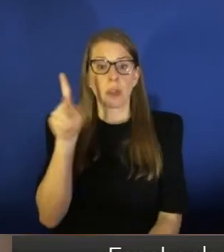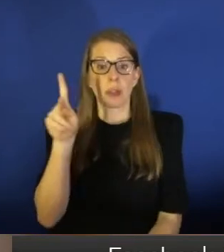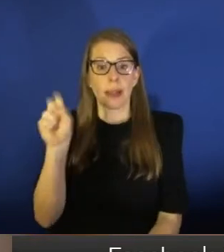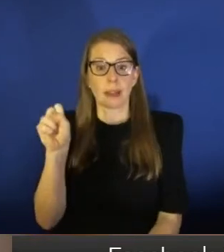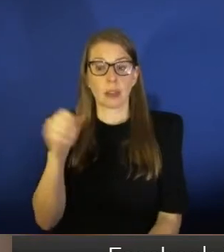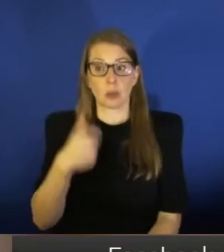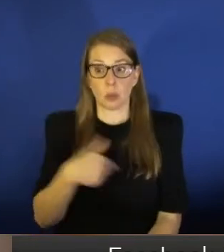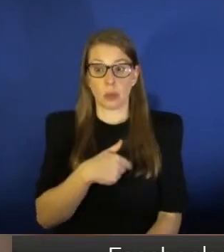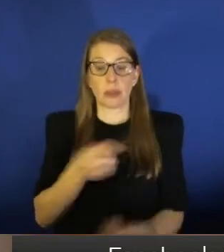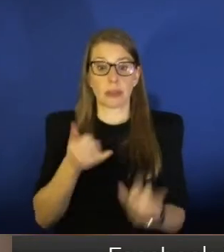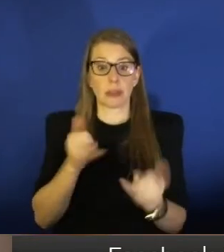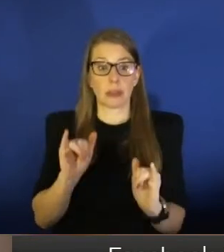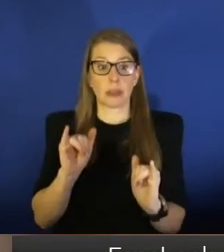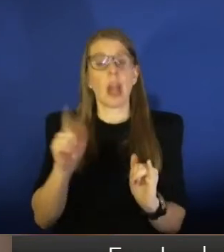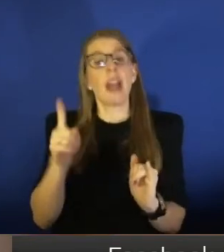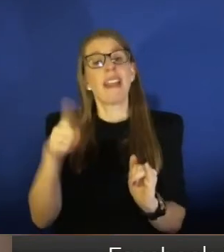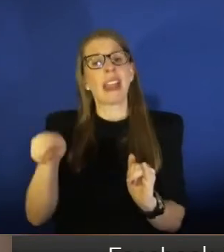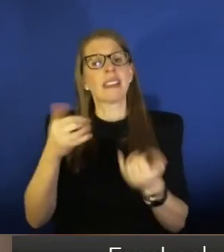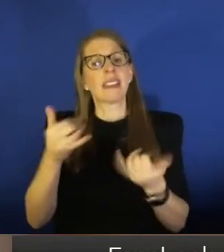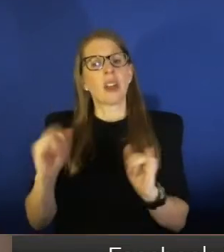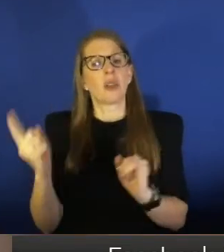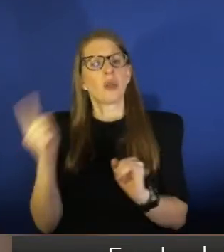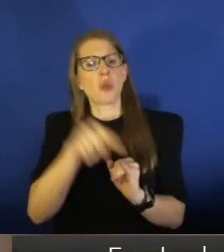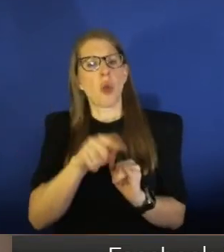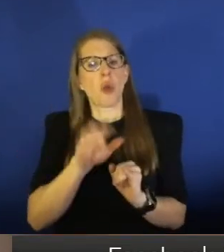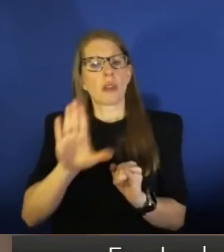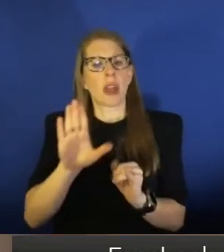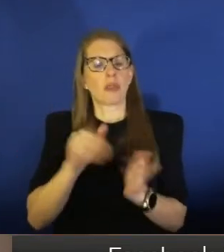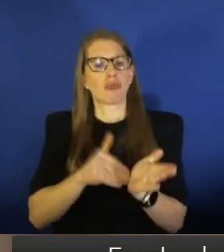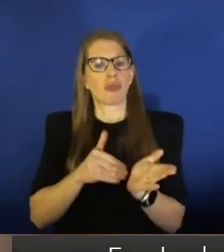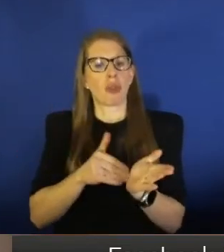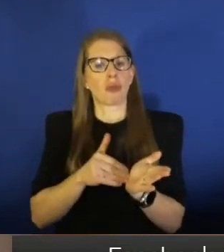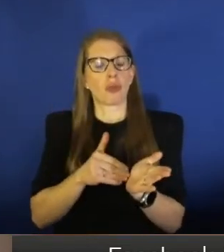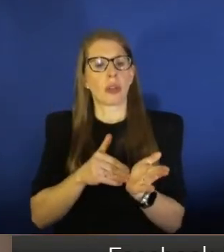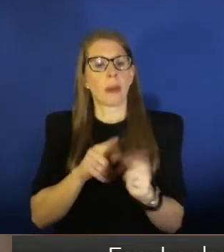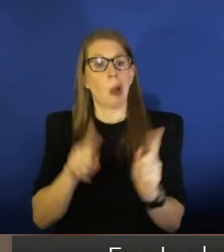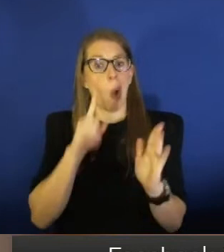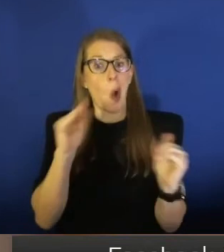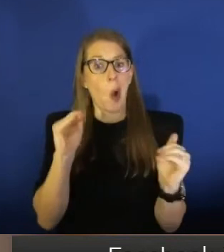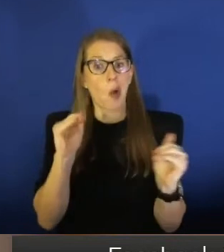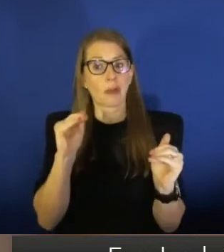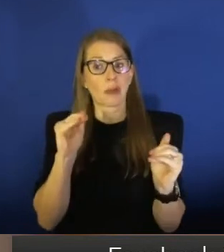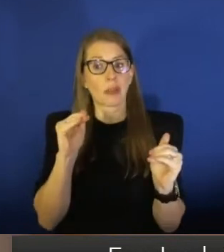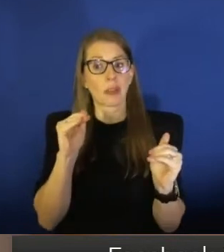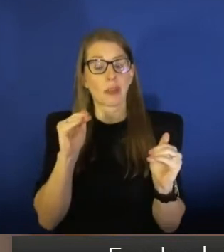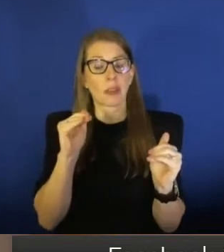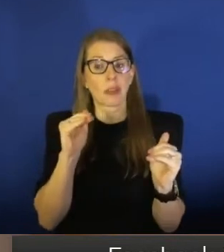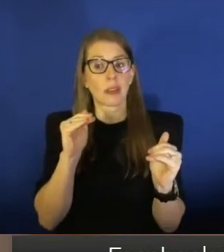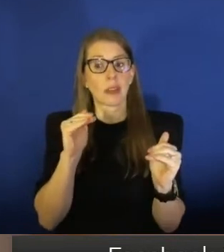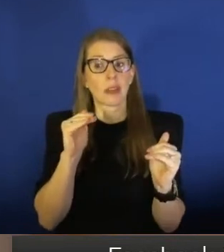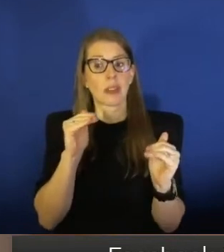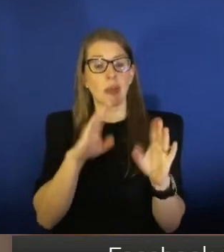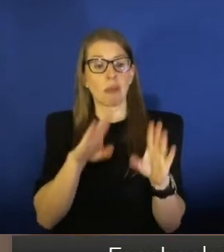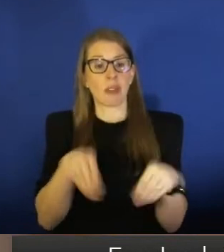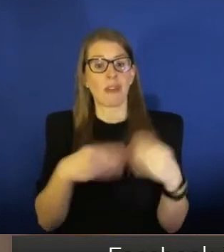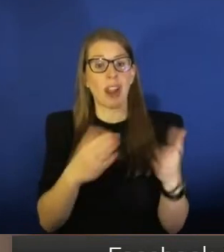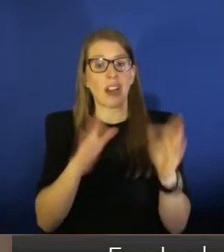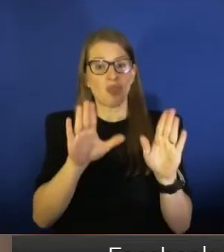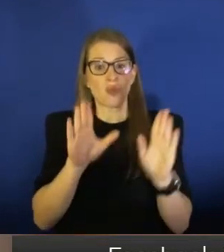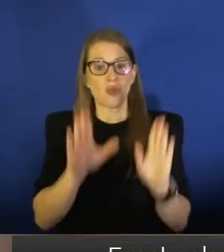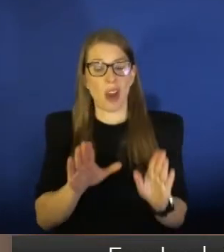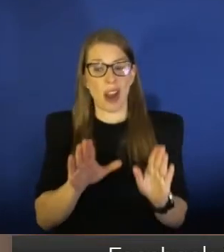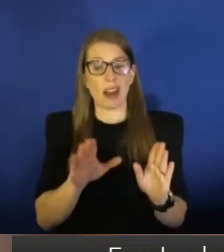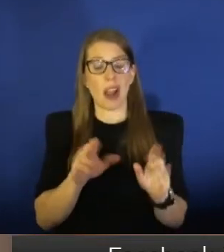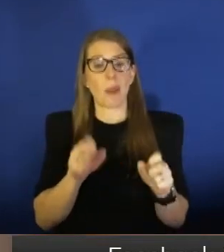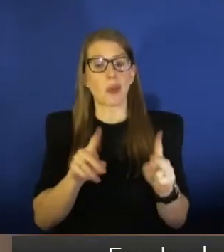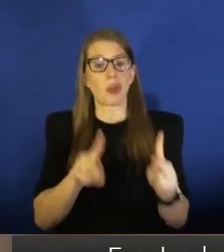their providers, and it's just that we're going to be hopefully building some really great opportunities with those providers